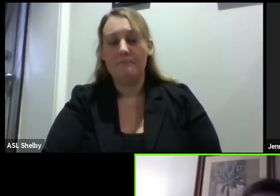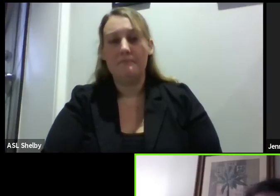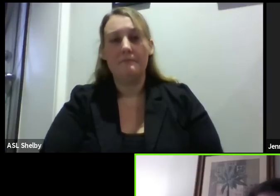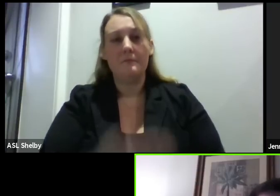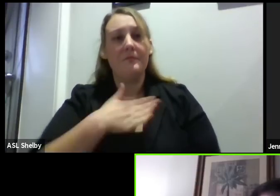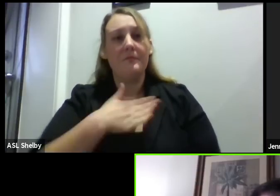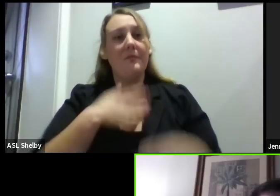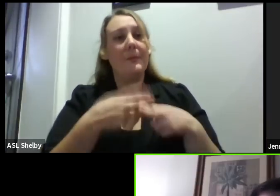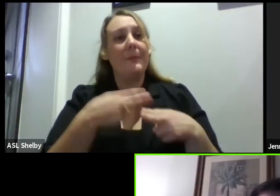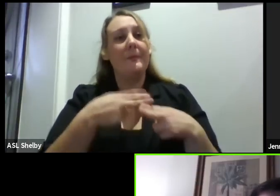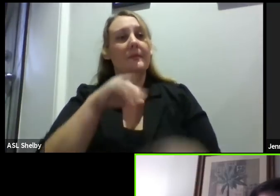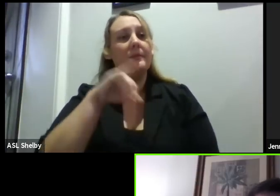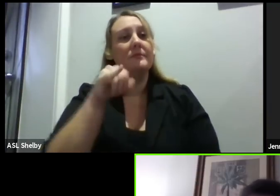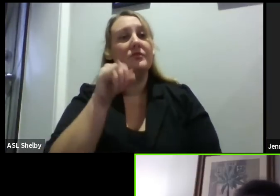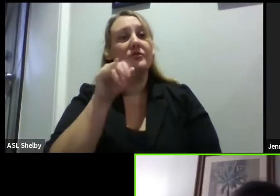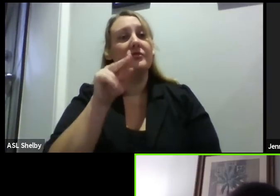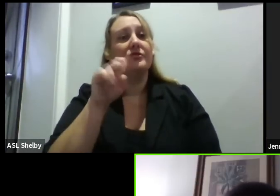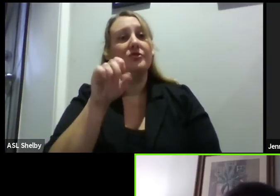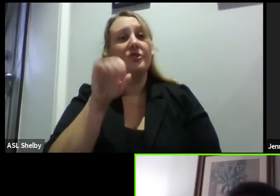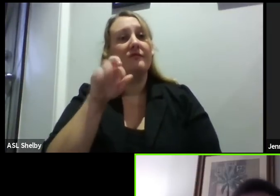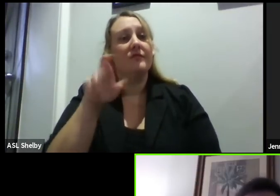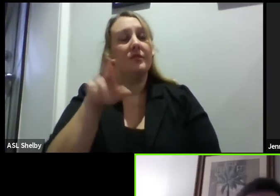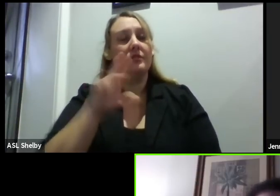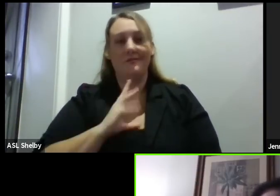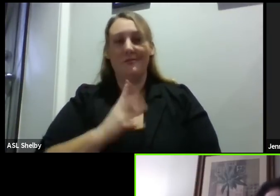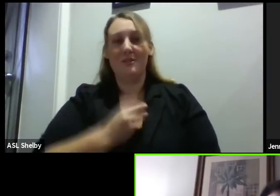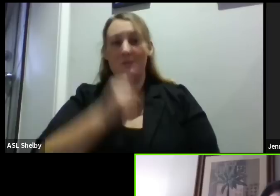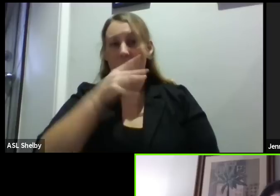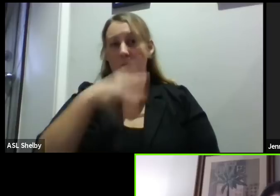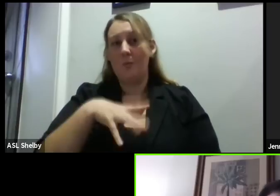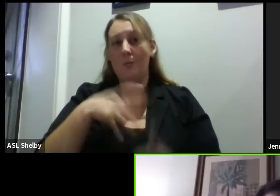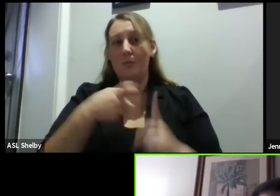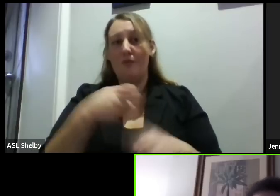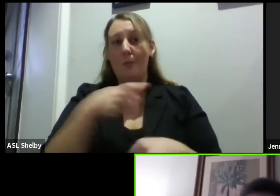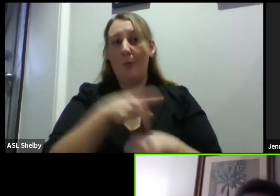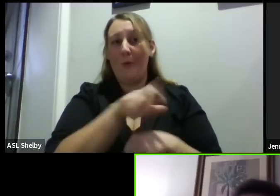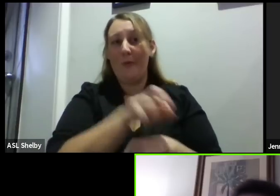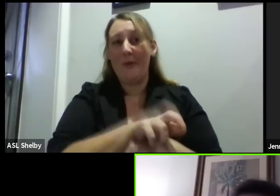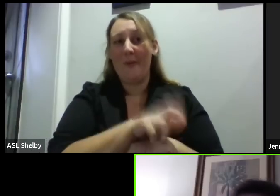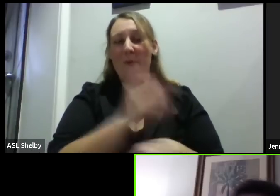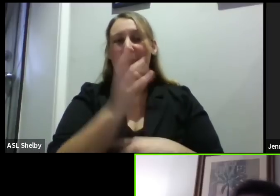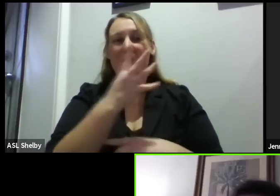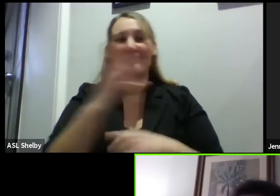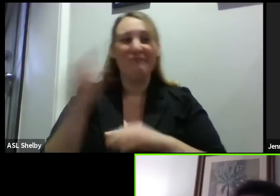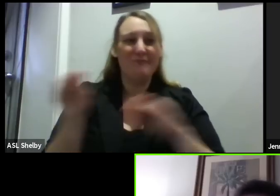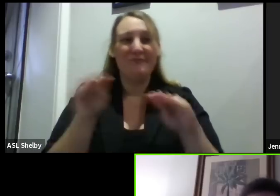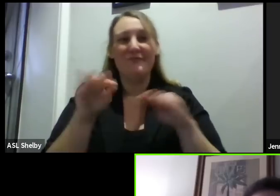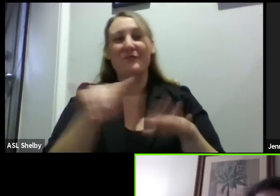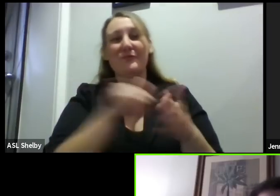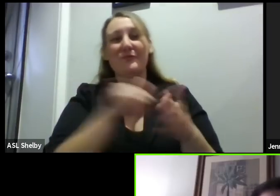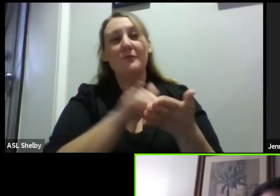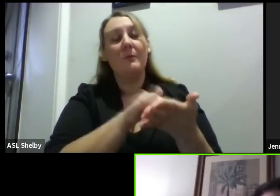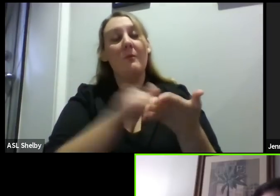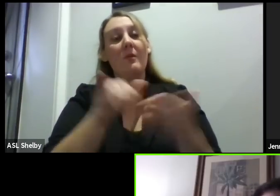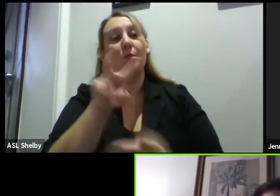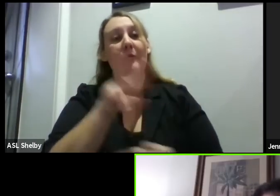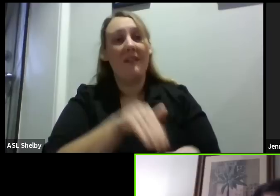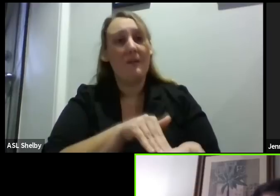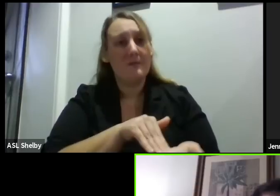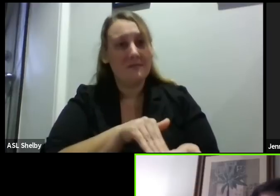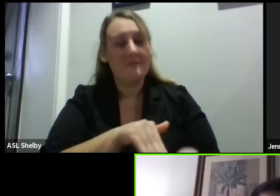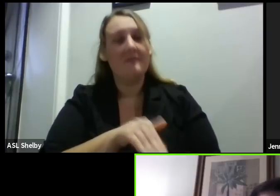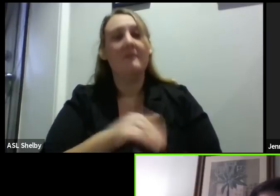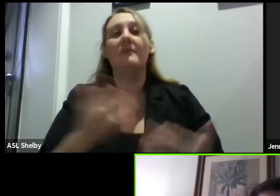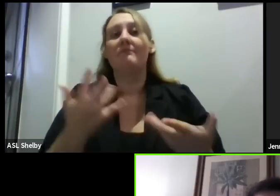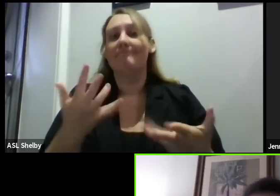I am a transgender woman from Puerto Rico. I immigrated, or actually came to New York in 2000 after having been the